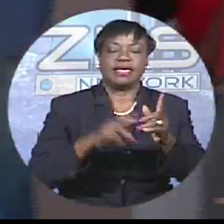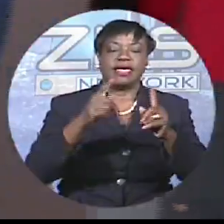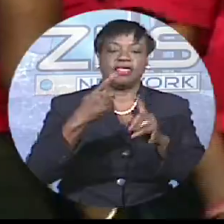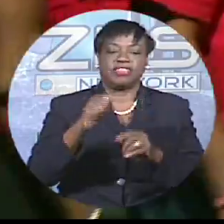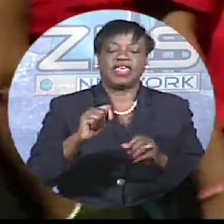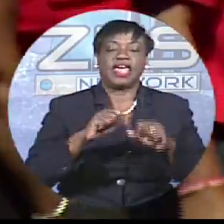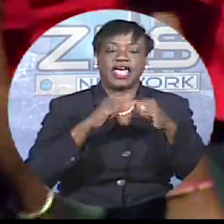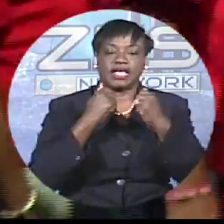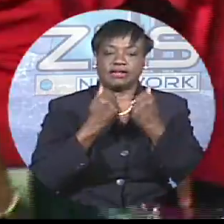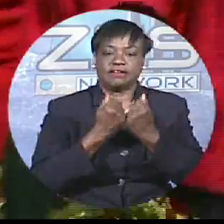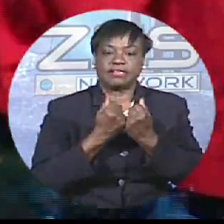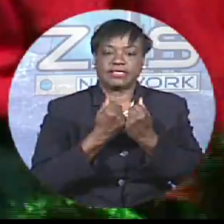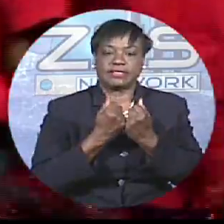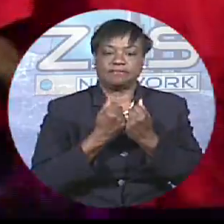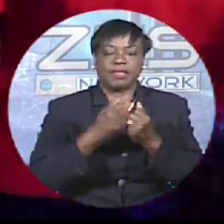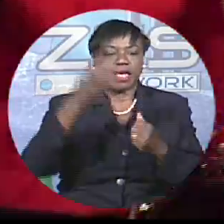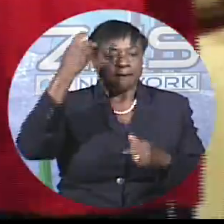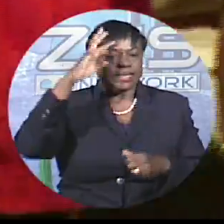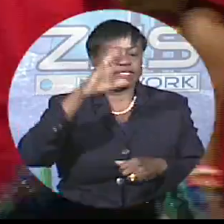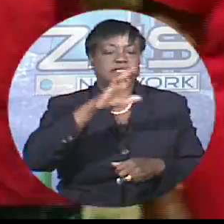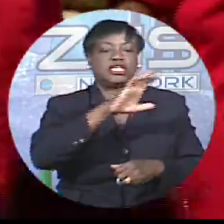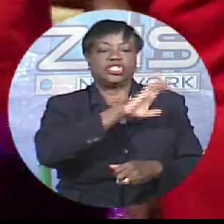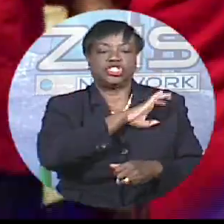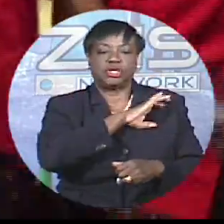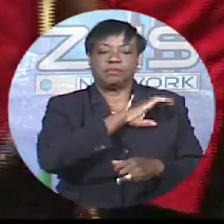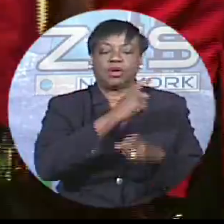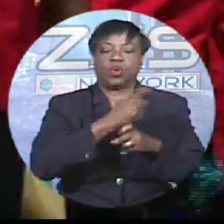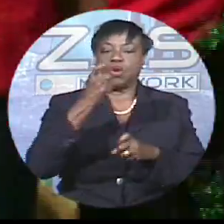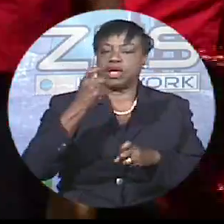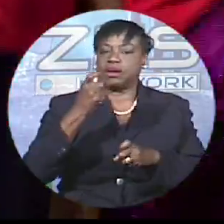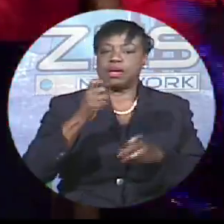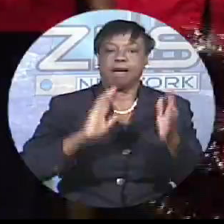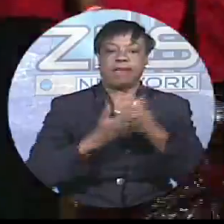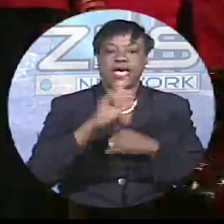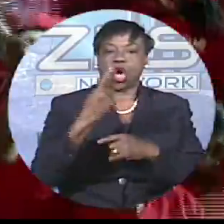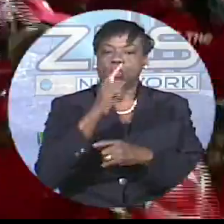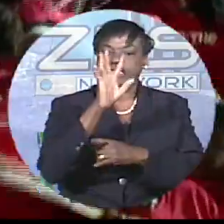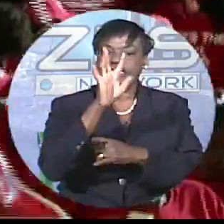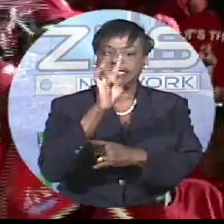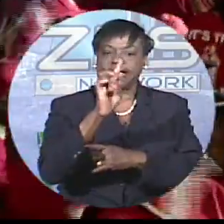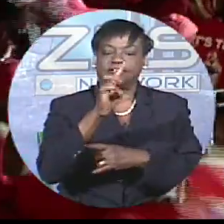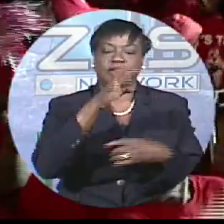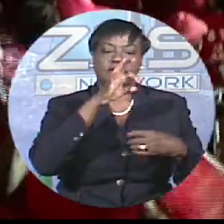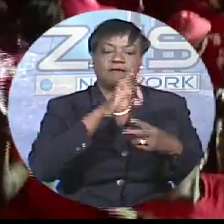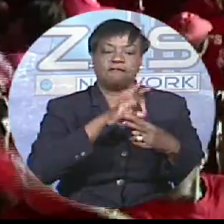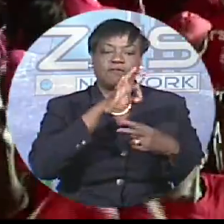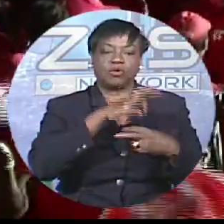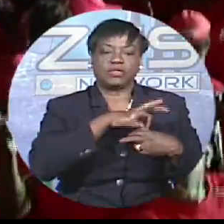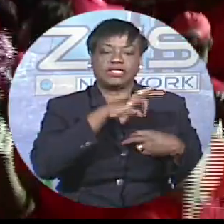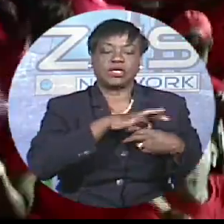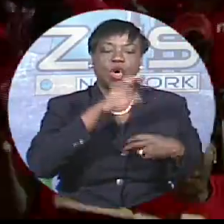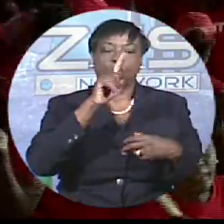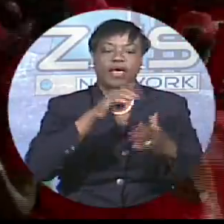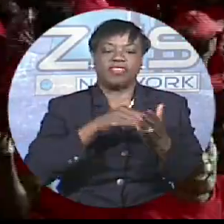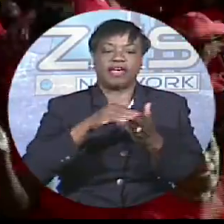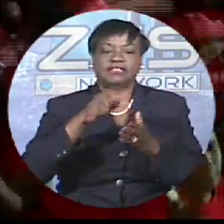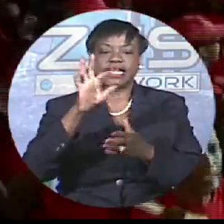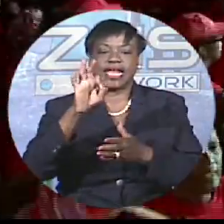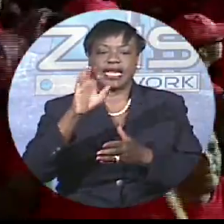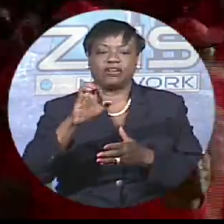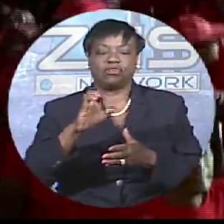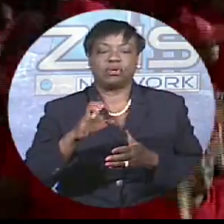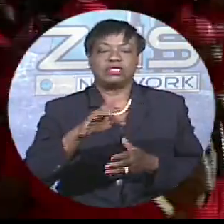was tight, Mr. Chipman winning out unofficially by only 7 votes, 1,900 to Mr.